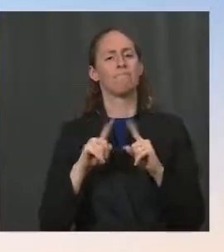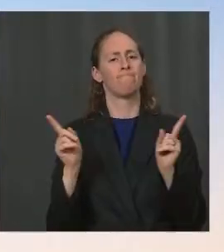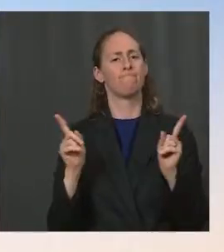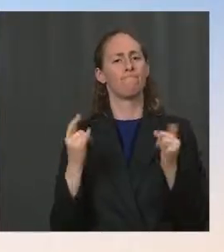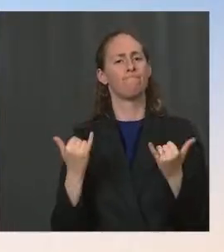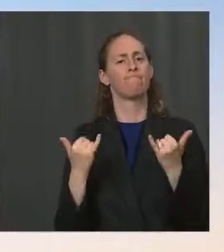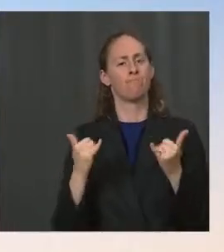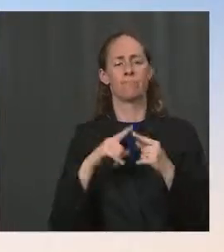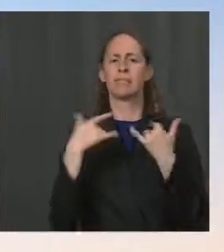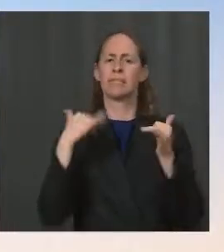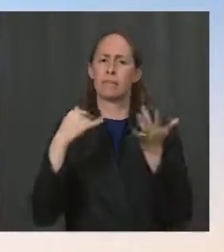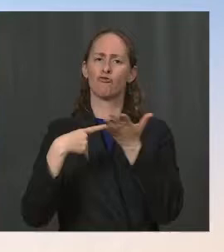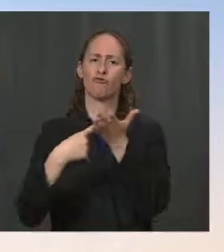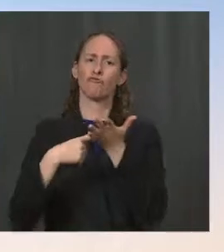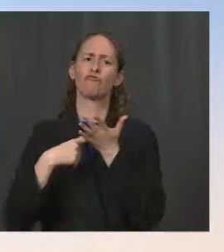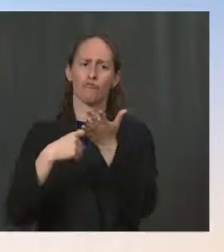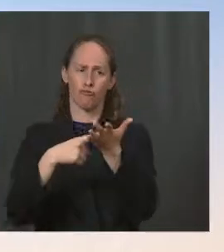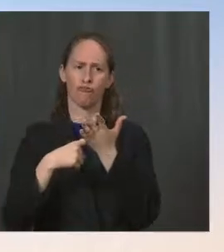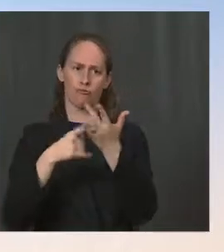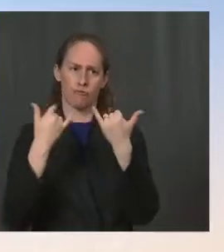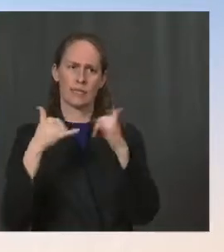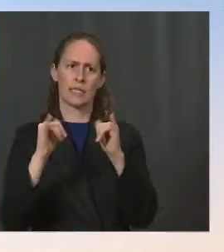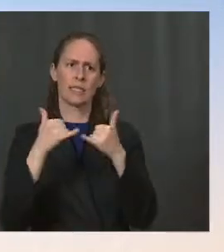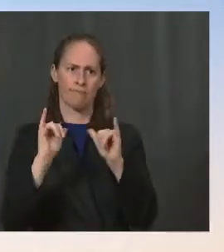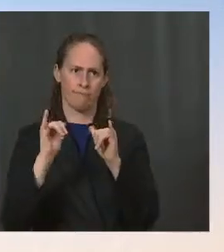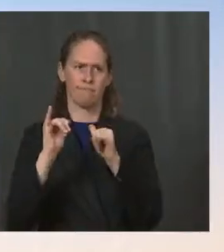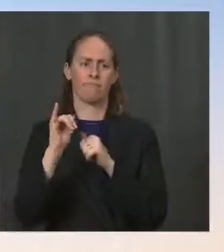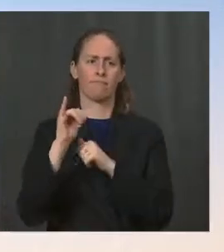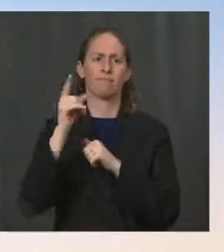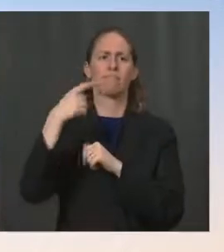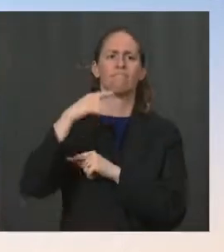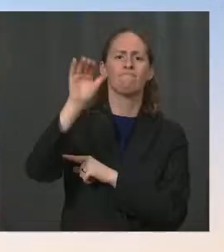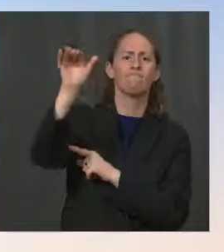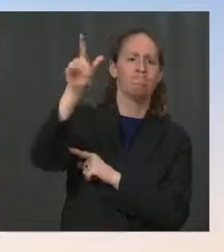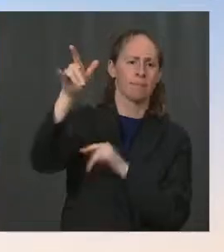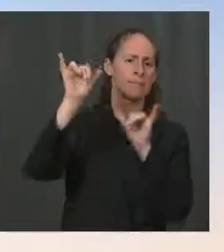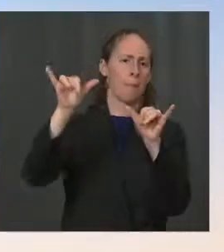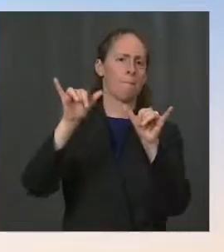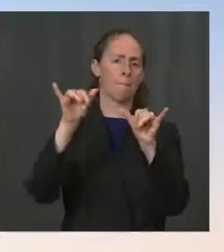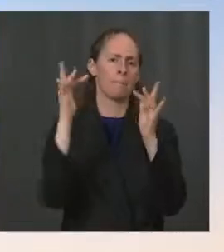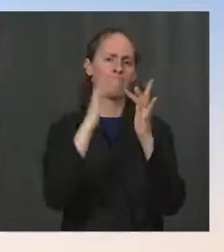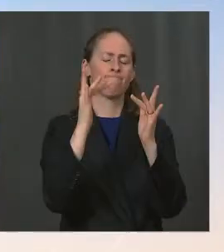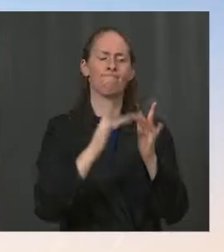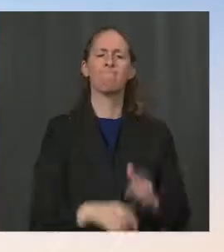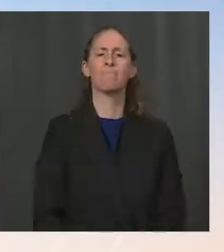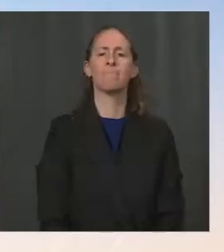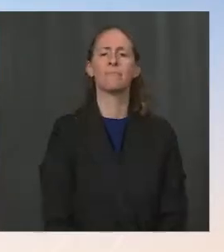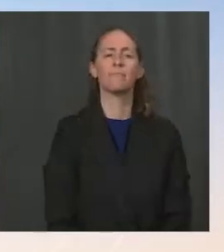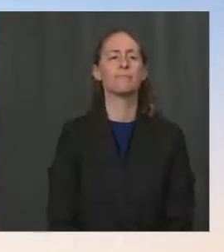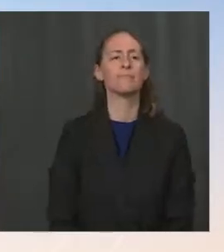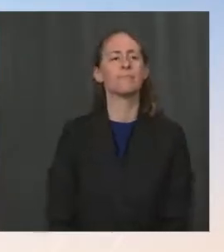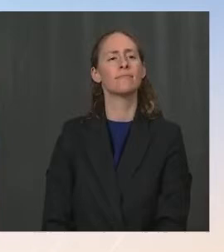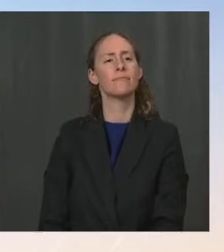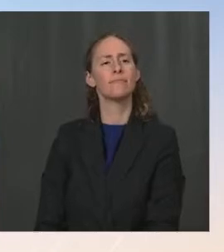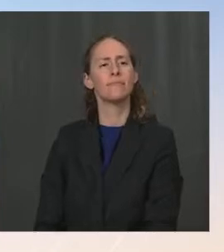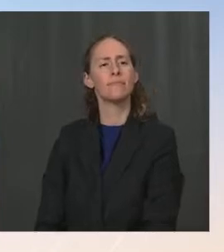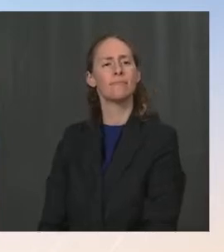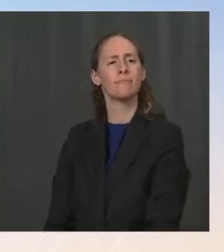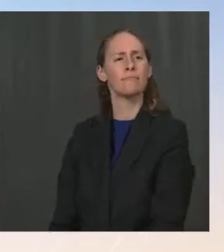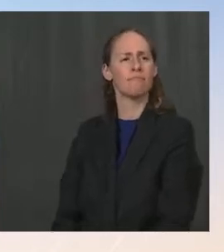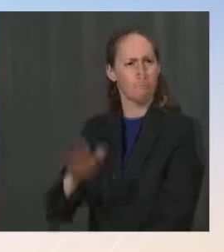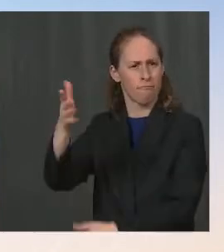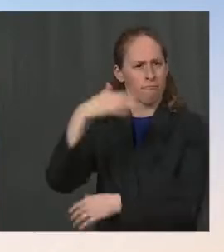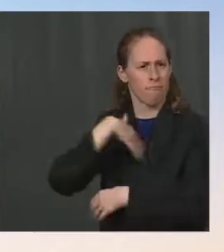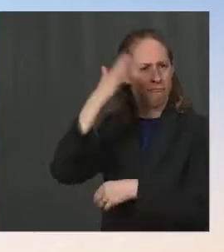president asked the Secretary of State and the State Department to pursue. And obviously the Chief of Staff last night said, I don't know if we will ever recognize